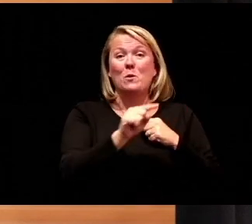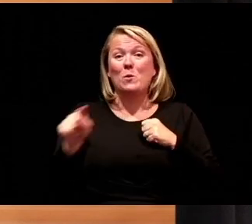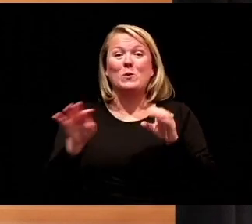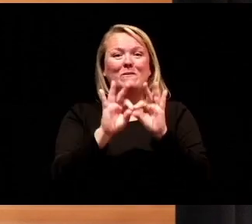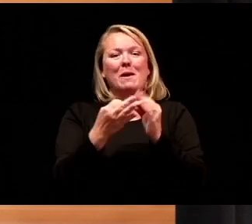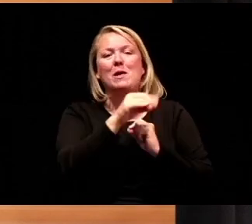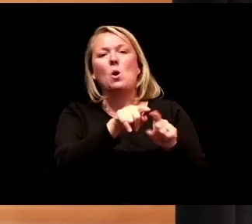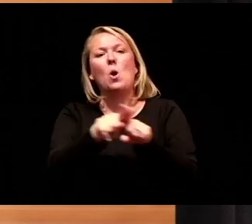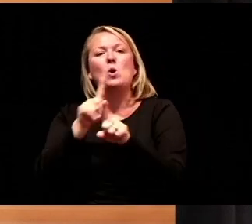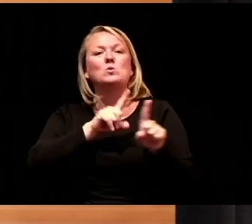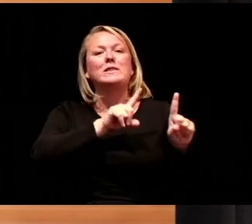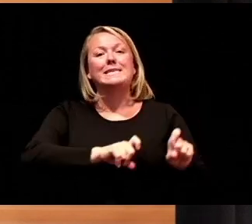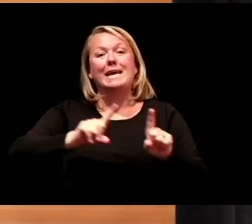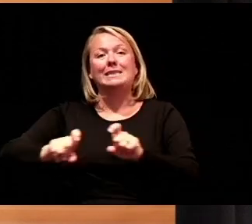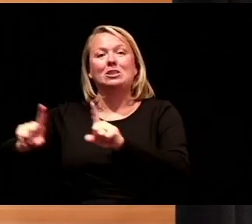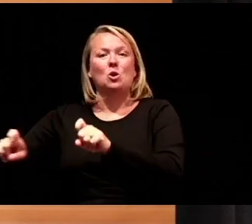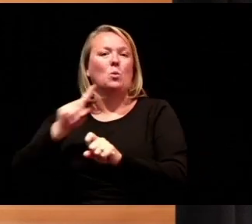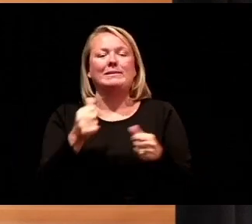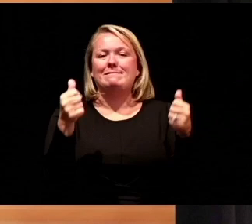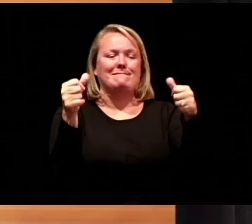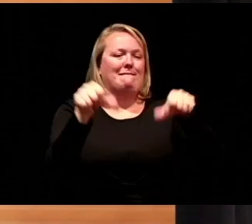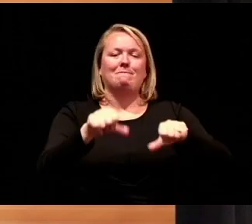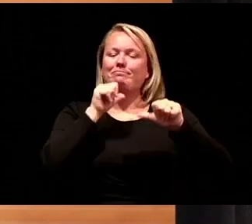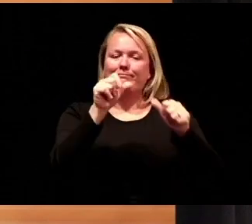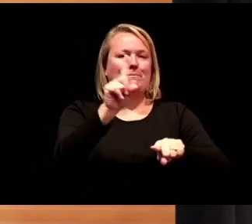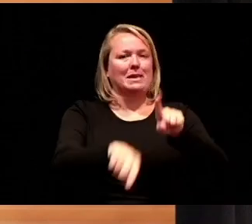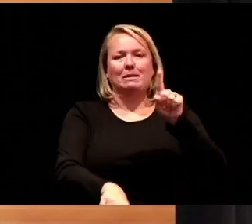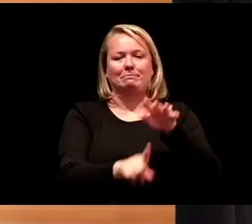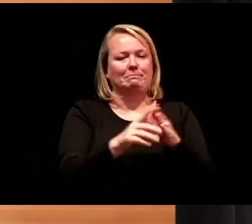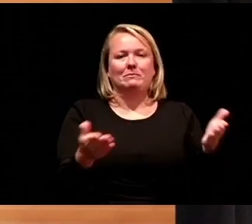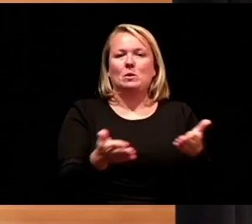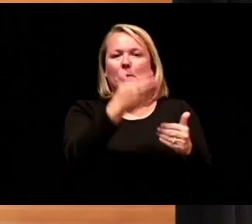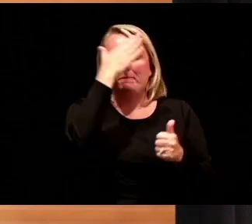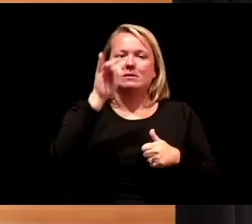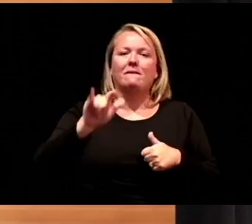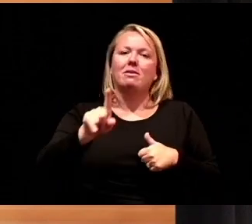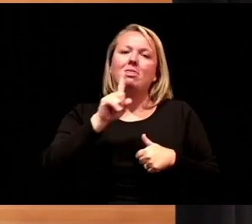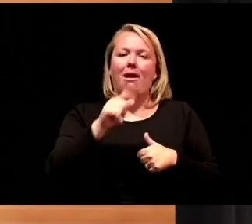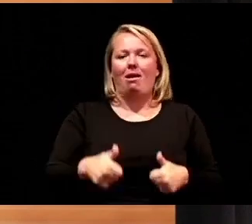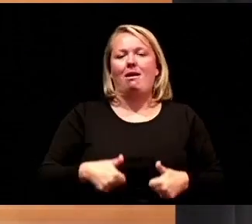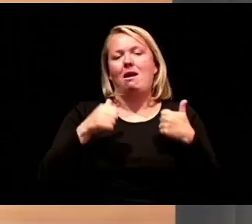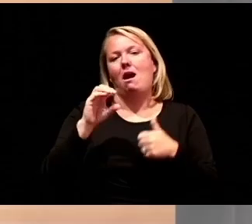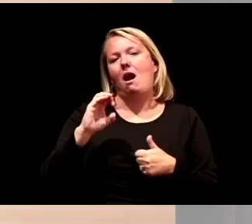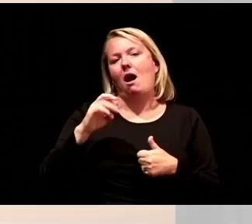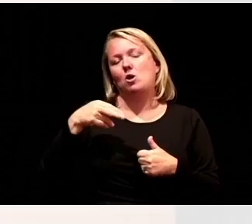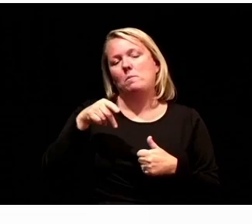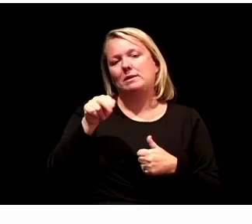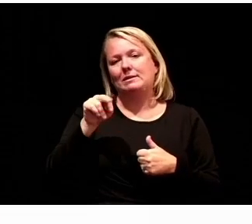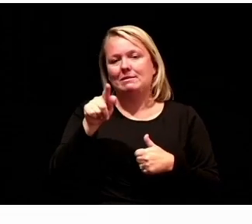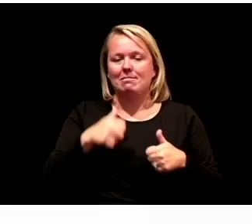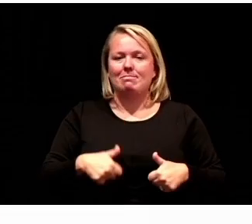go for a landlord that has 4 units. A property like this, they've got 20 different properties that we can test,